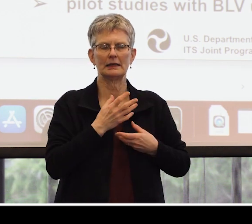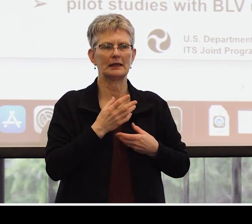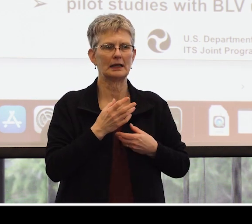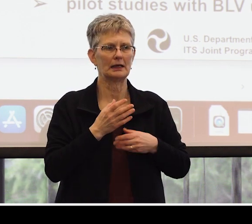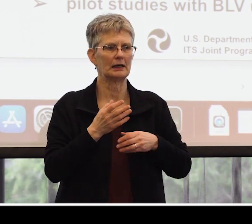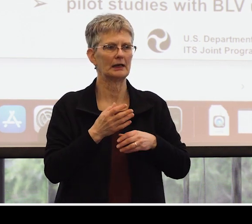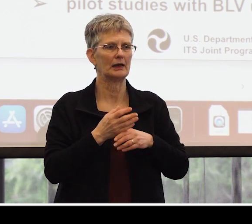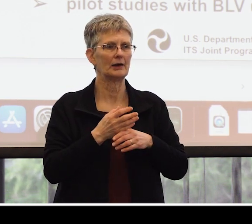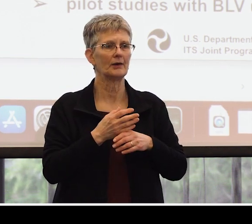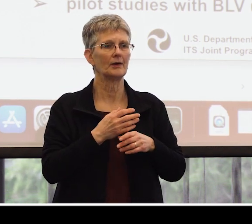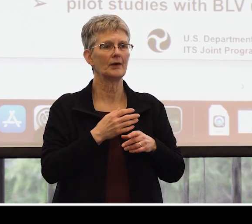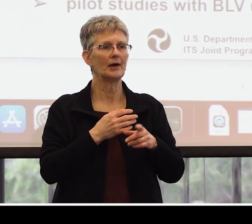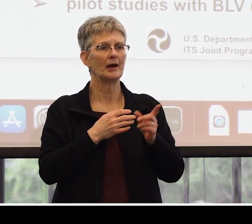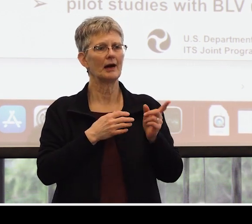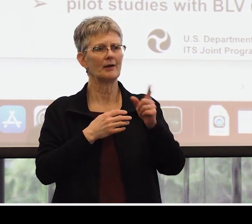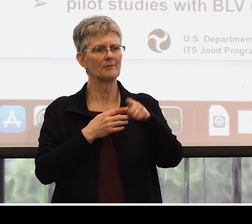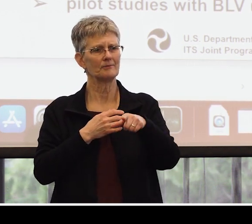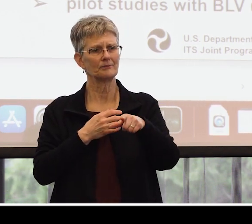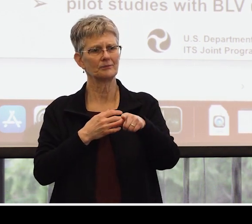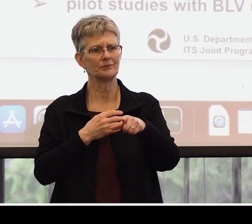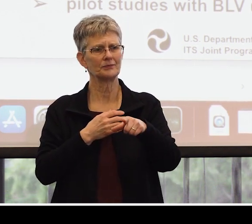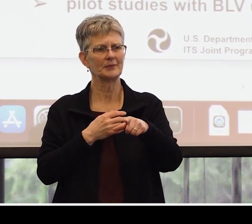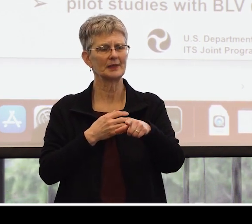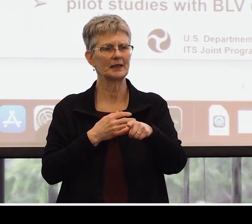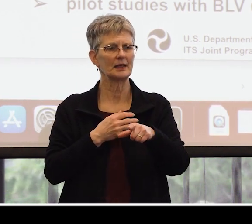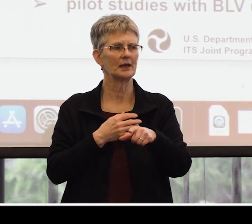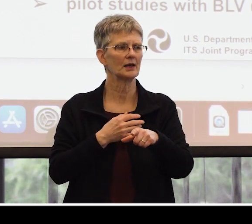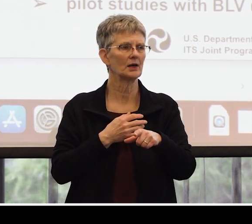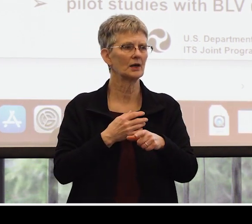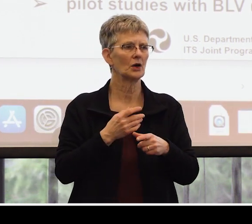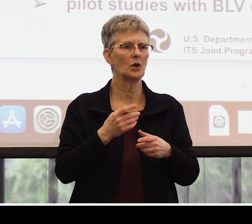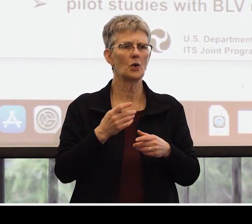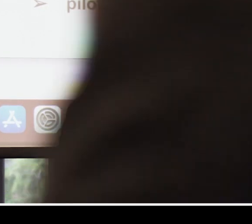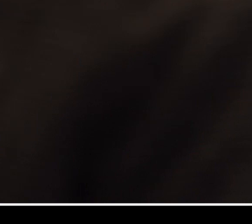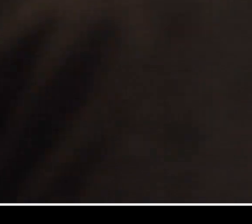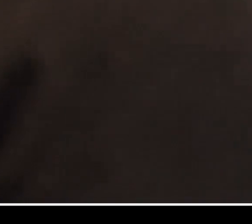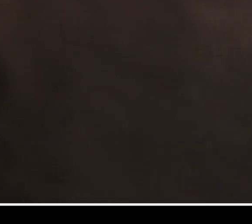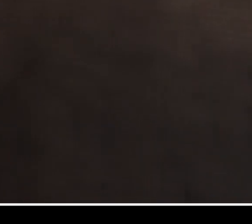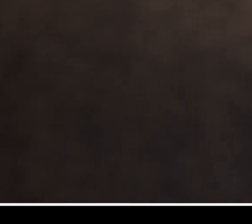What's the precision of the actual location?